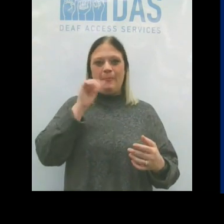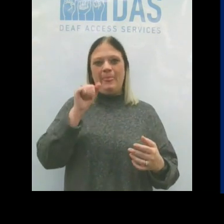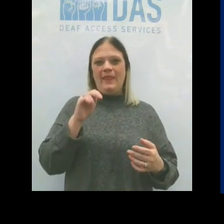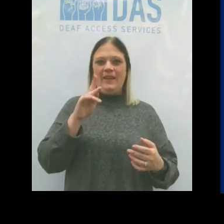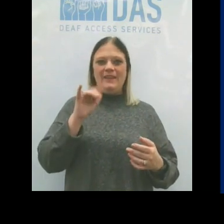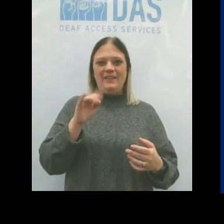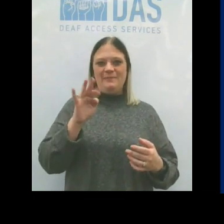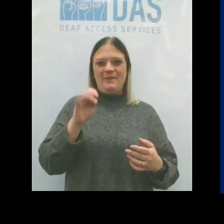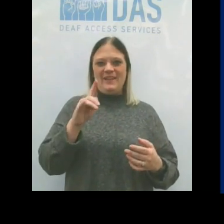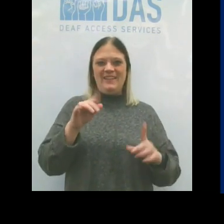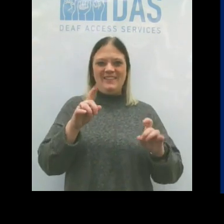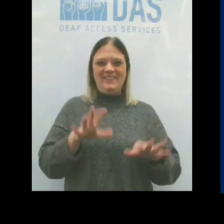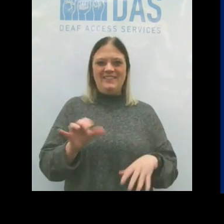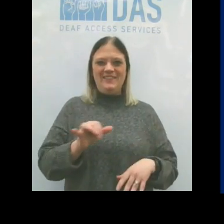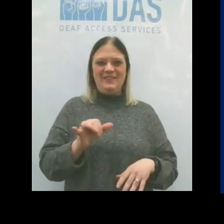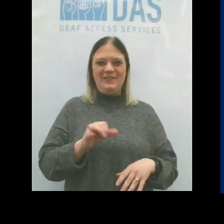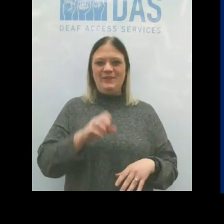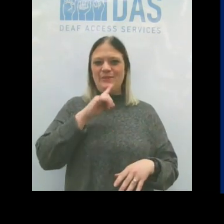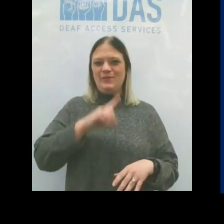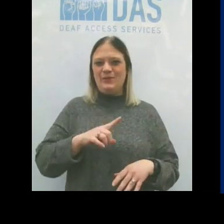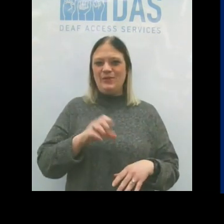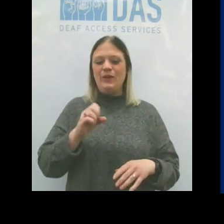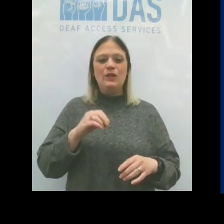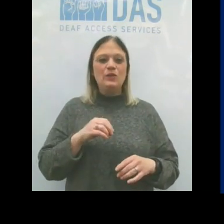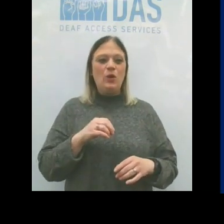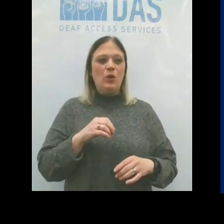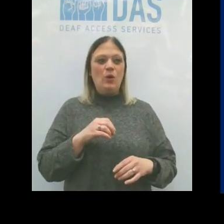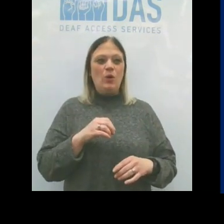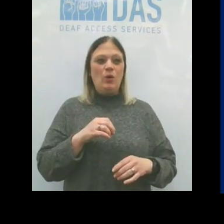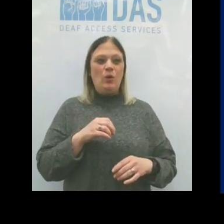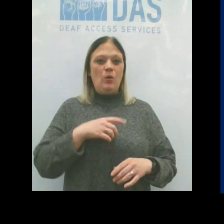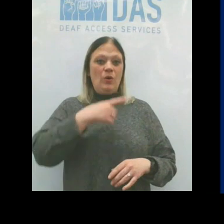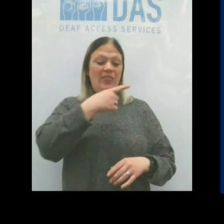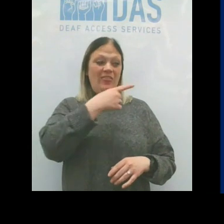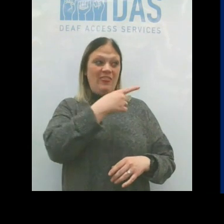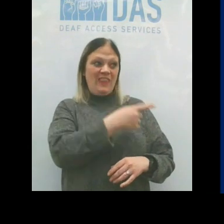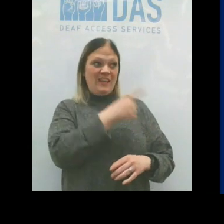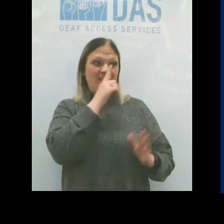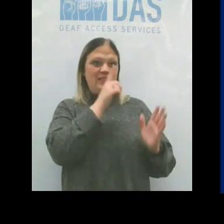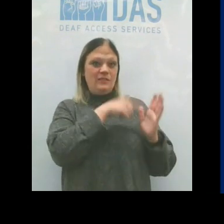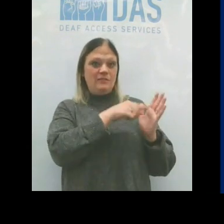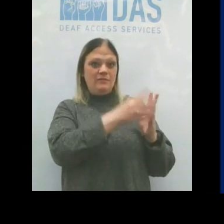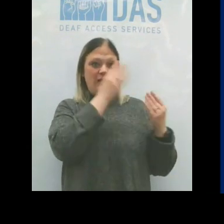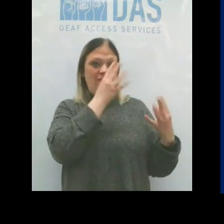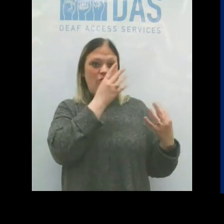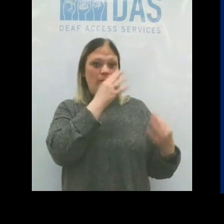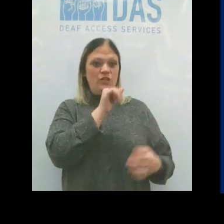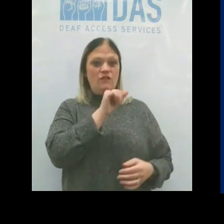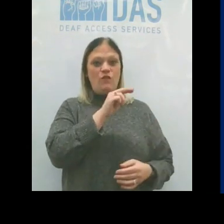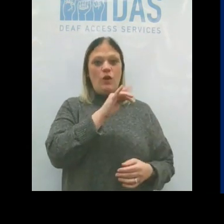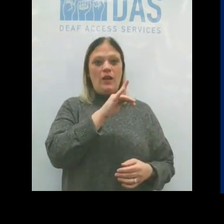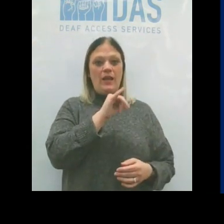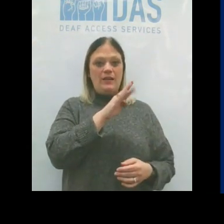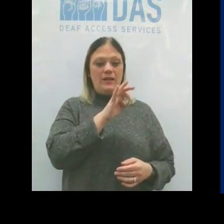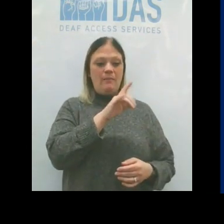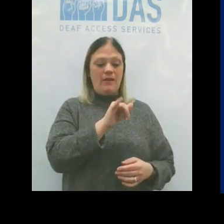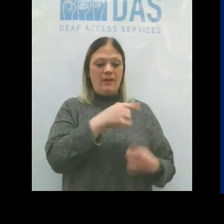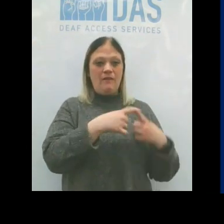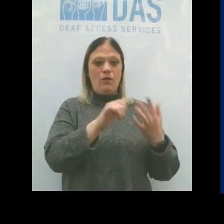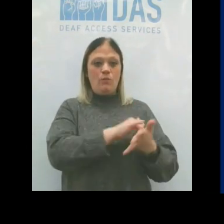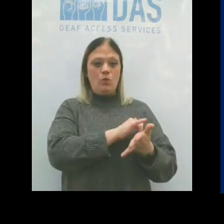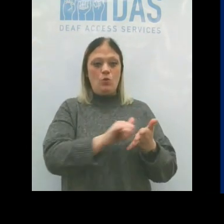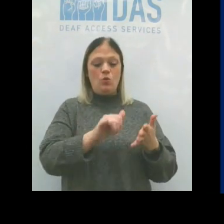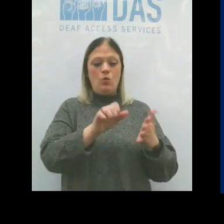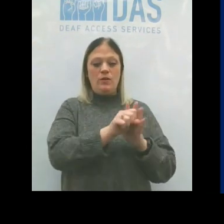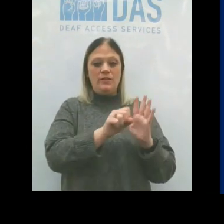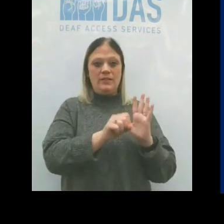you. So these are data looking at our antibody tests in that Erie County that have been reported to us by the New York State Department